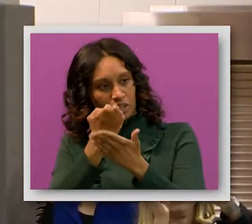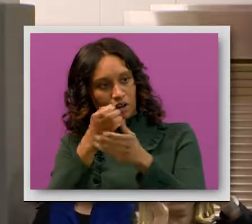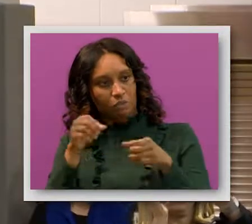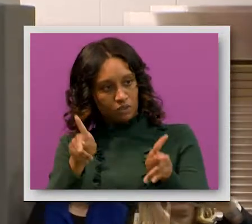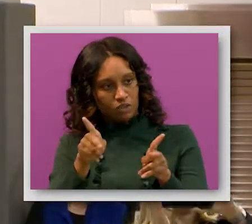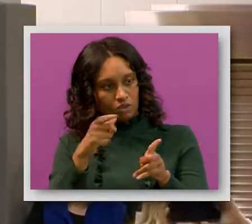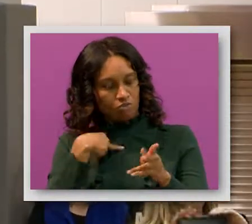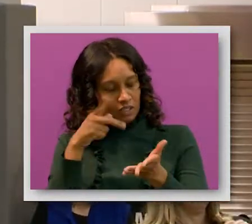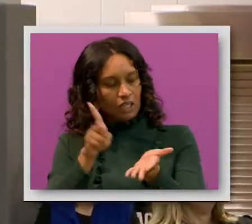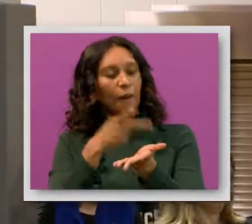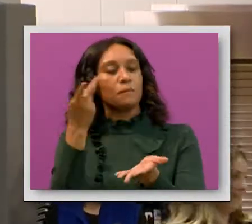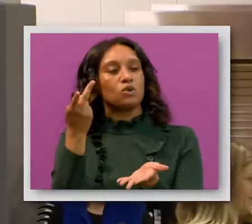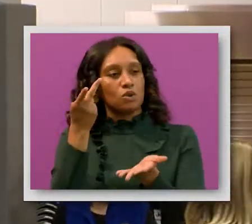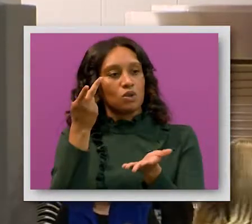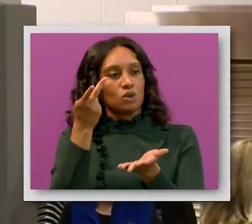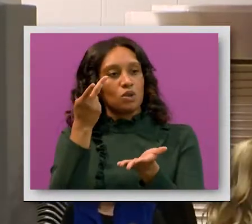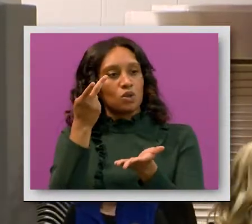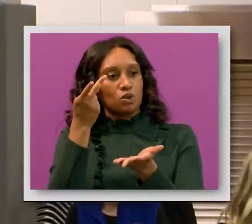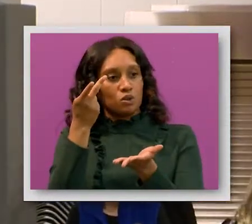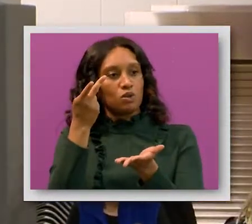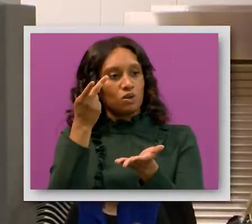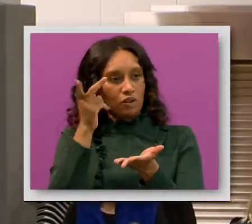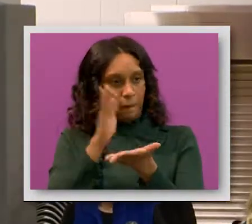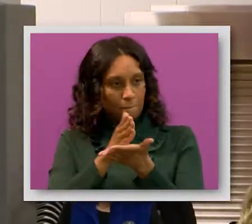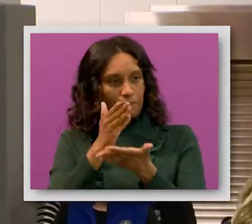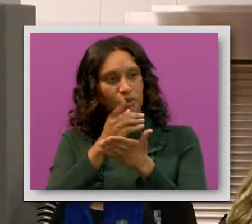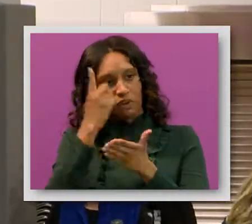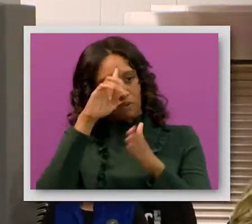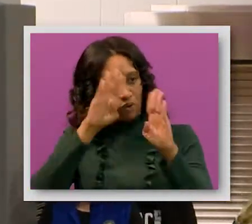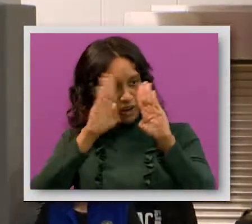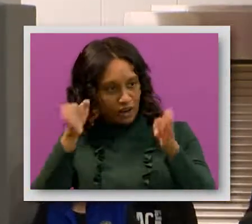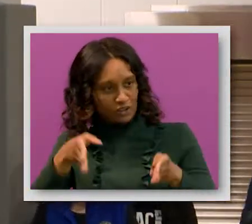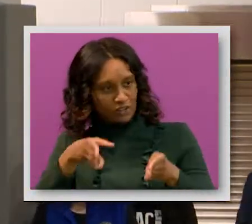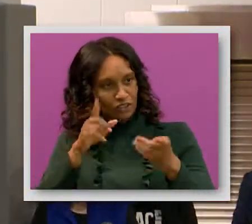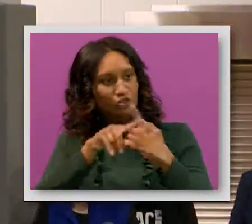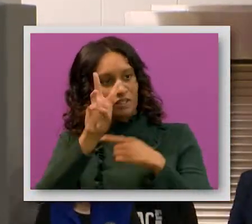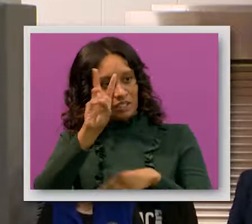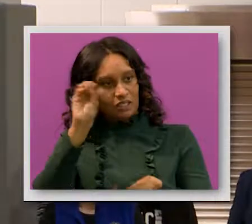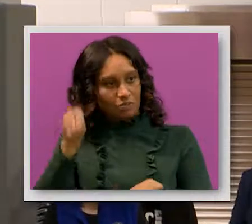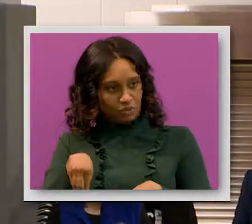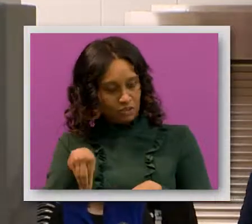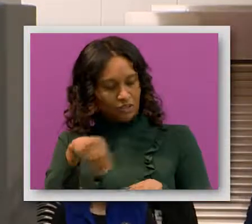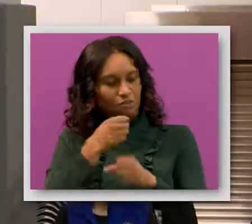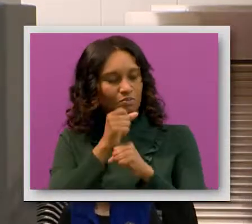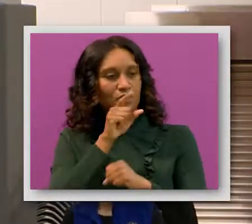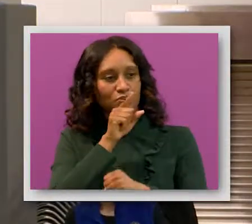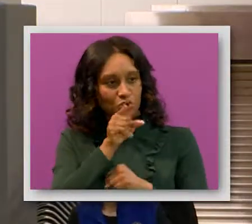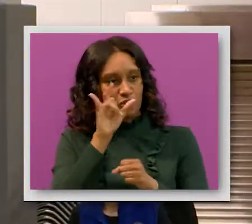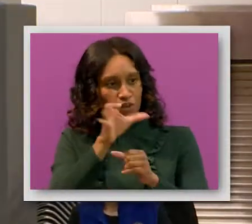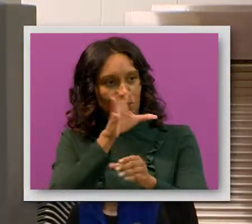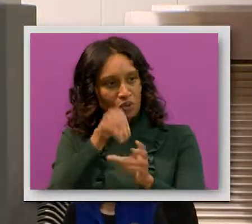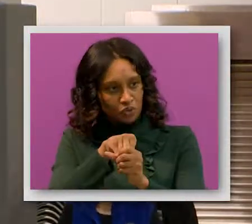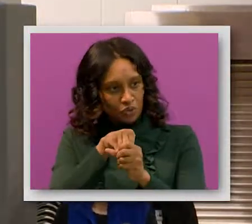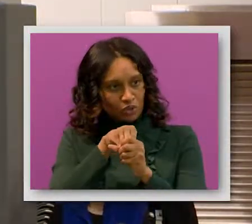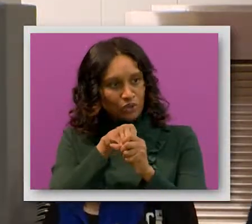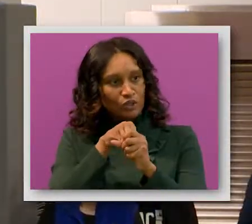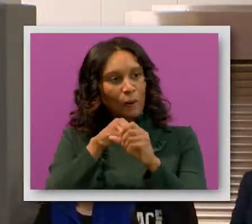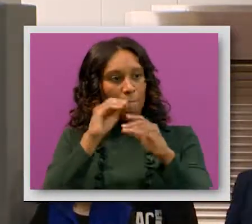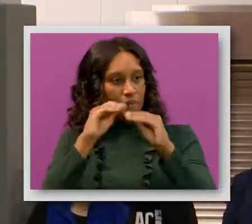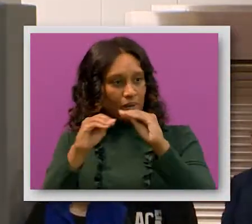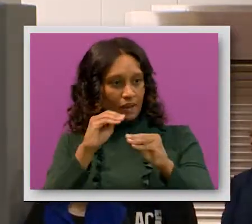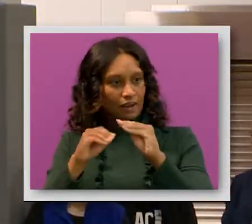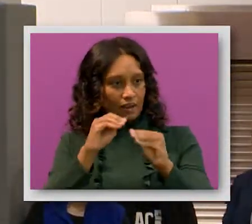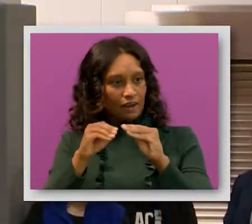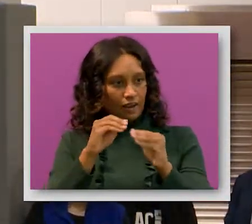have doubled the budget for housing to 6% and want to make sure that includes repair of